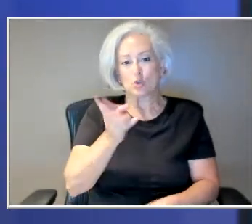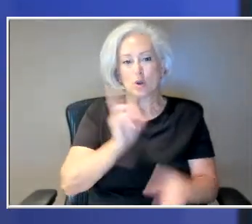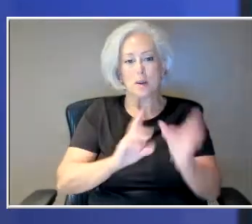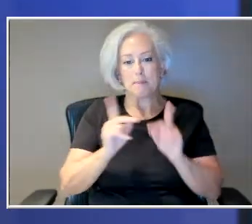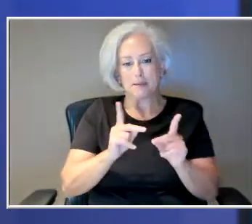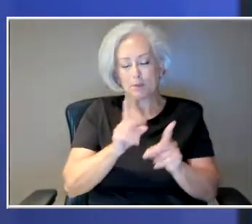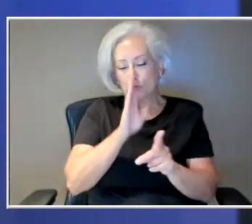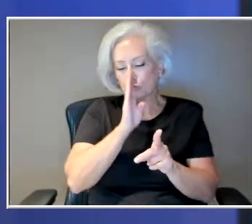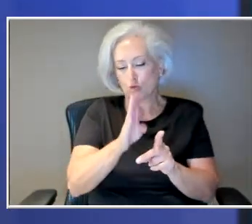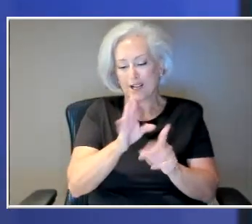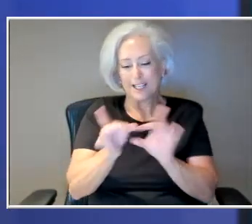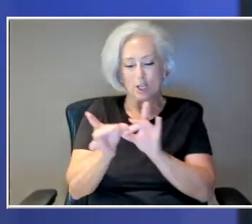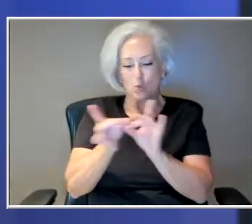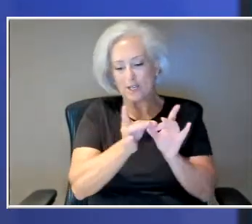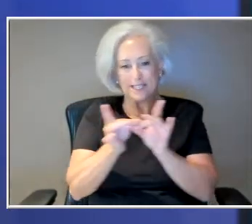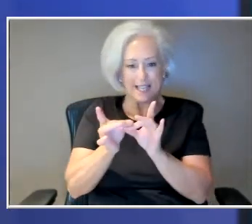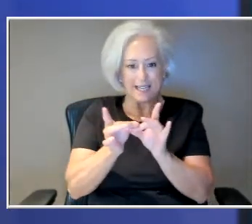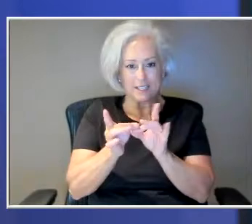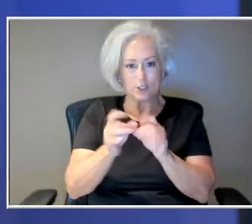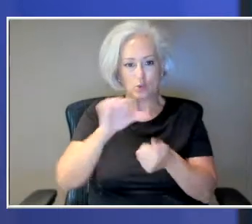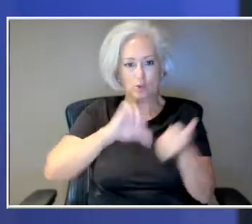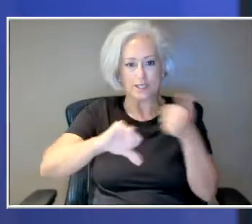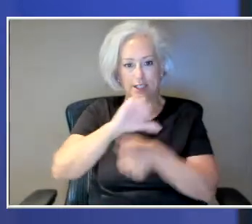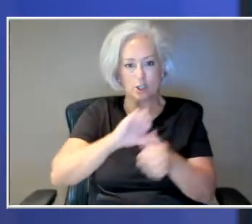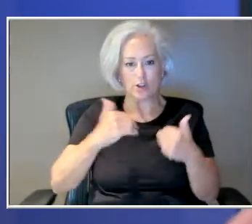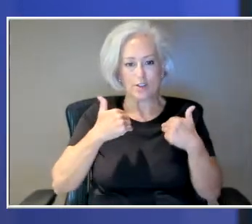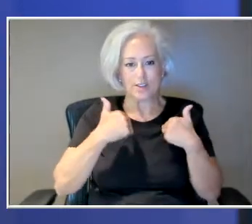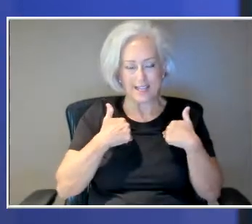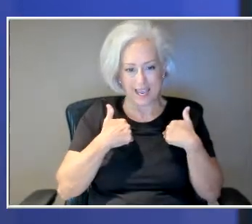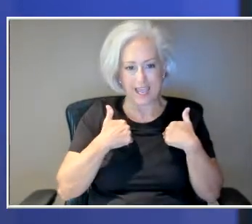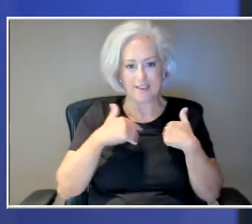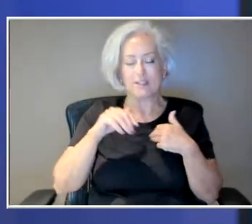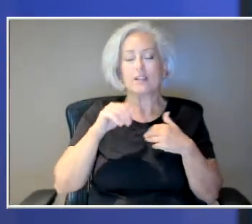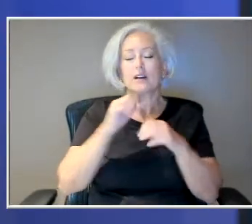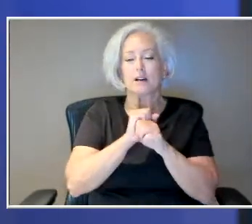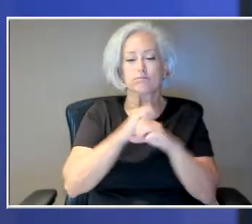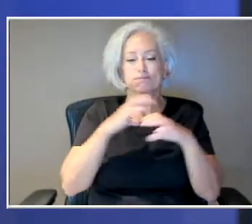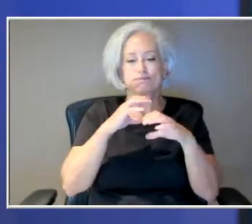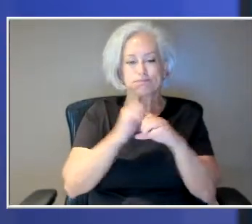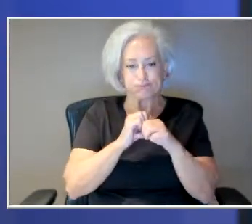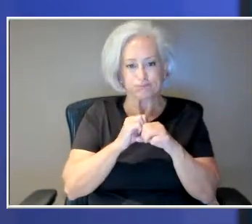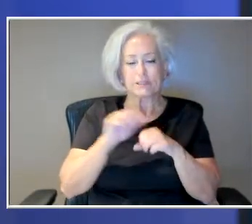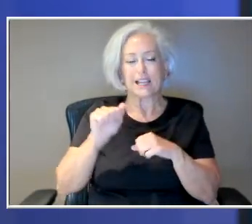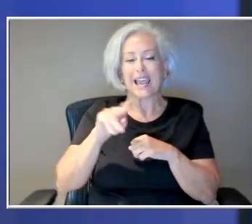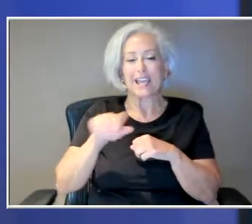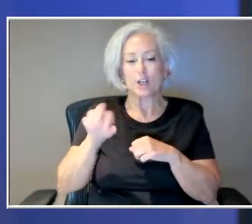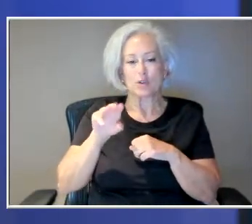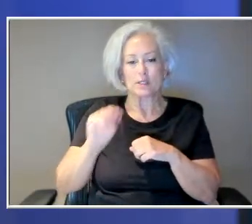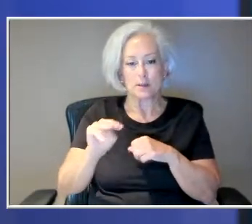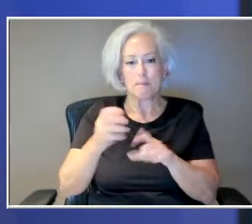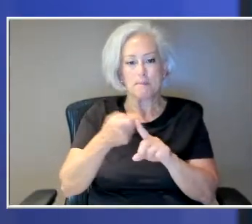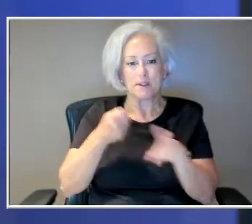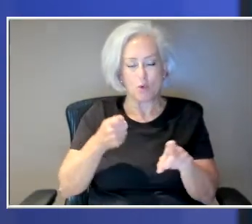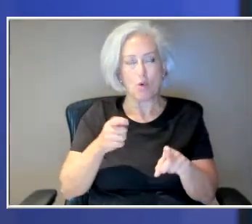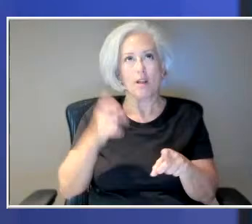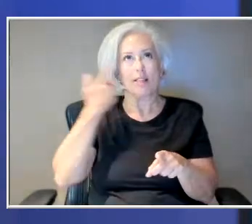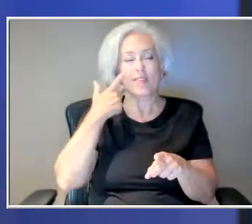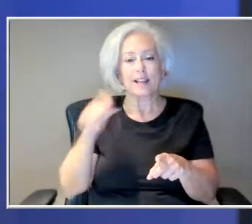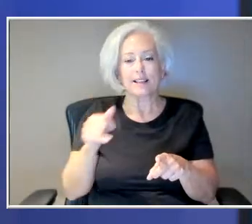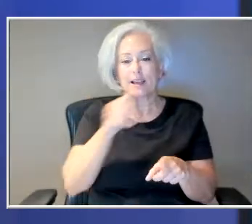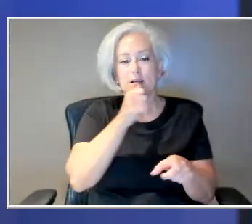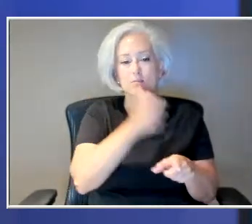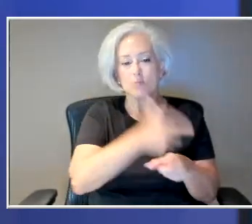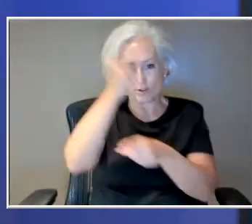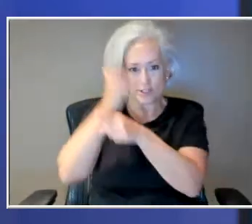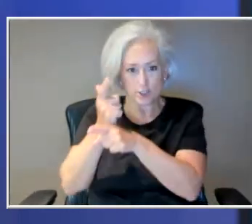in the family line that have an aneurysm before you meet that definition. So that would be mother, father, brother, sister, son